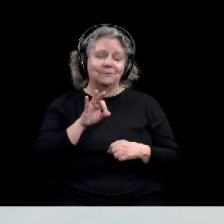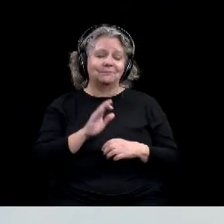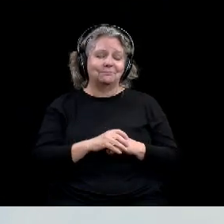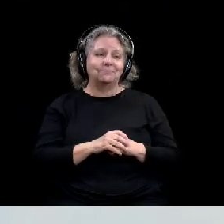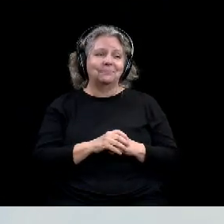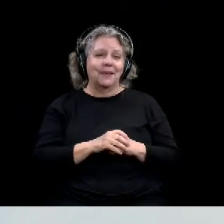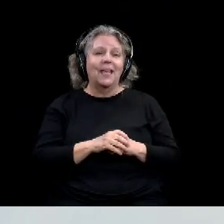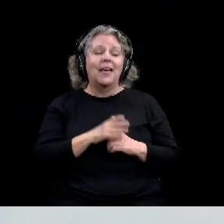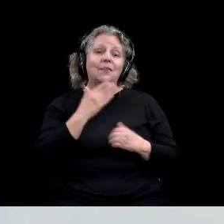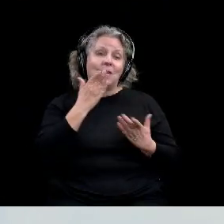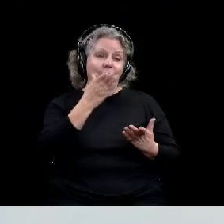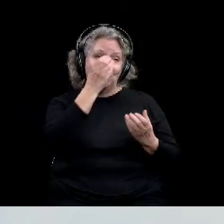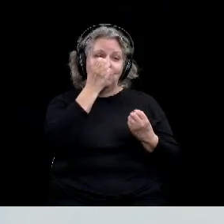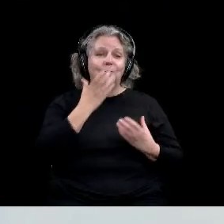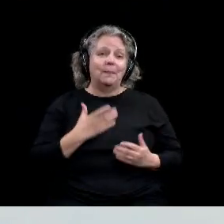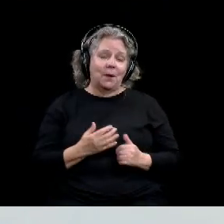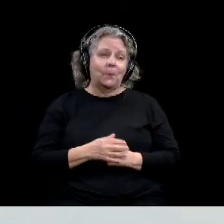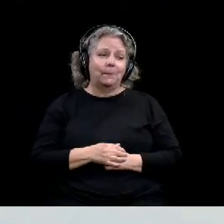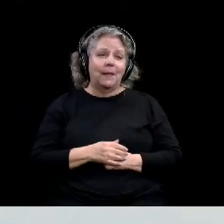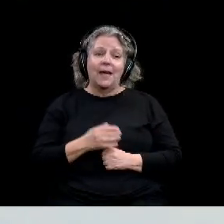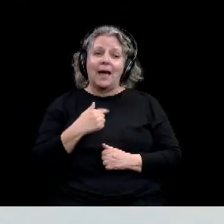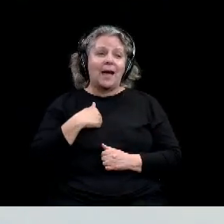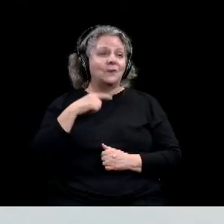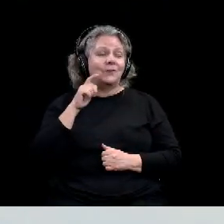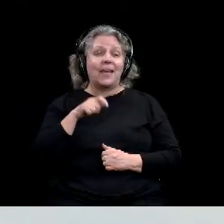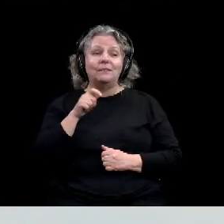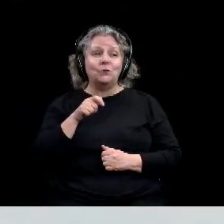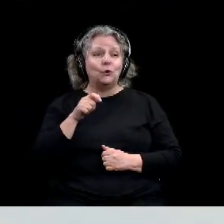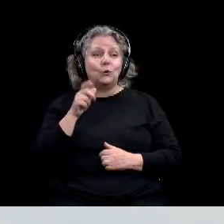to take a look at it and get back with you.